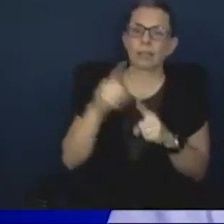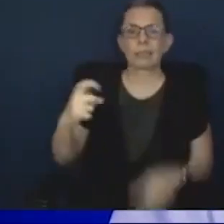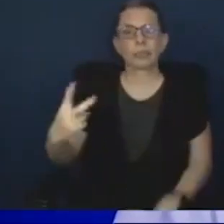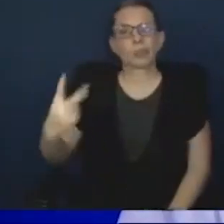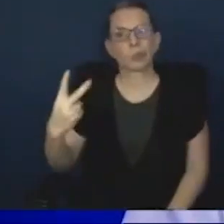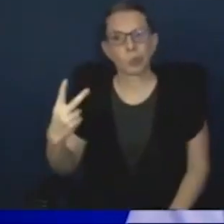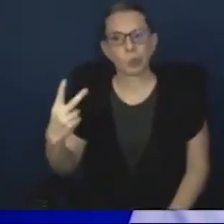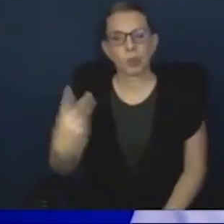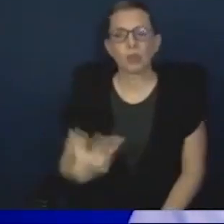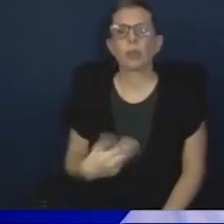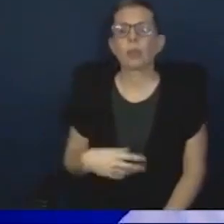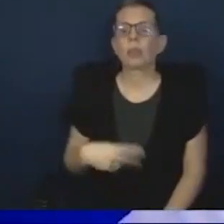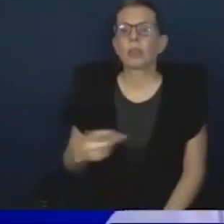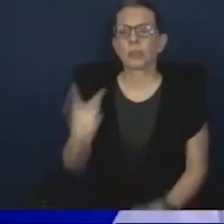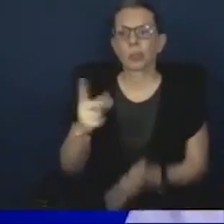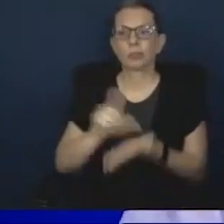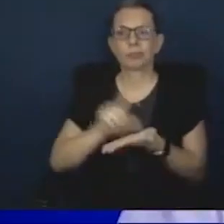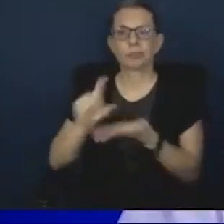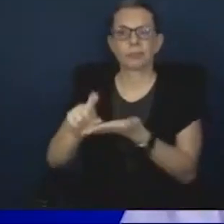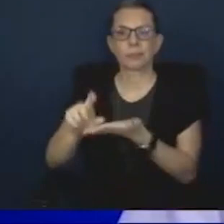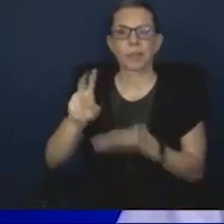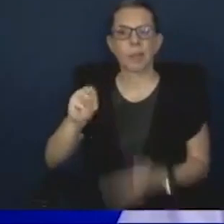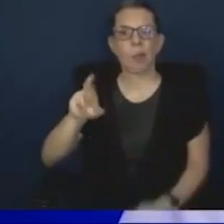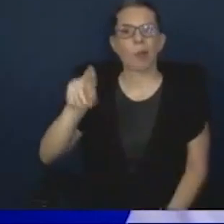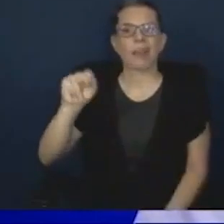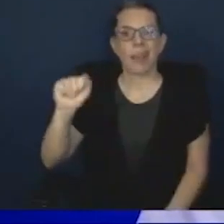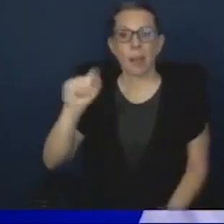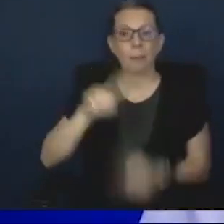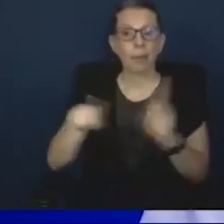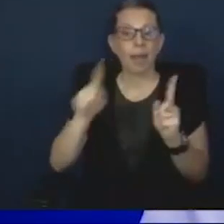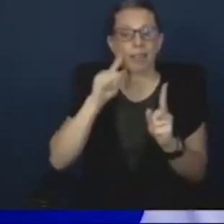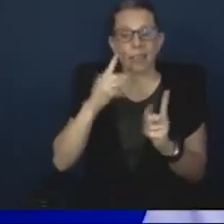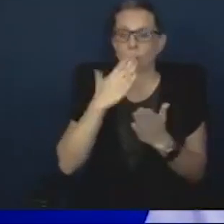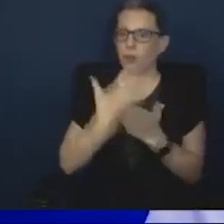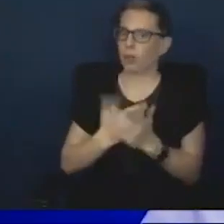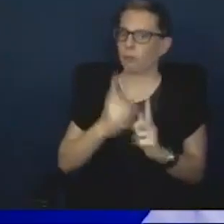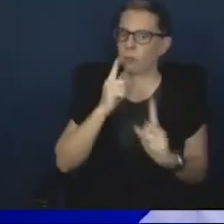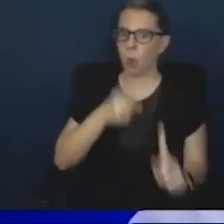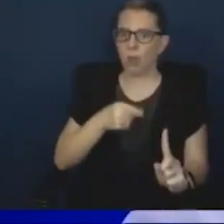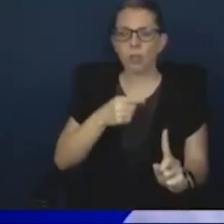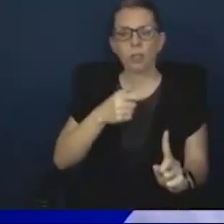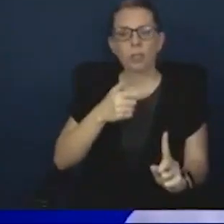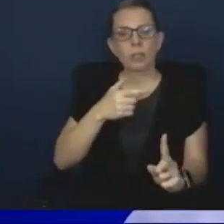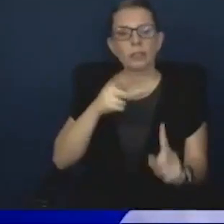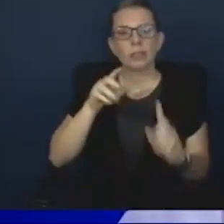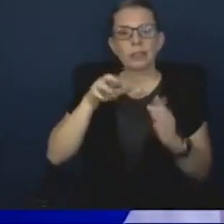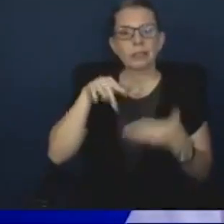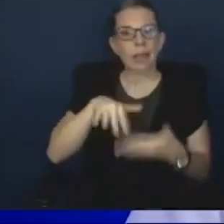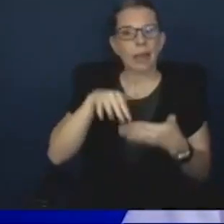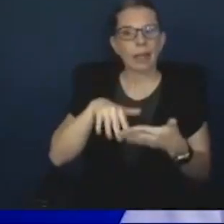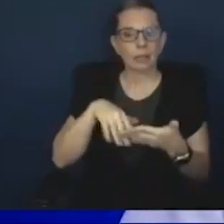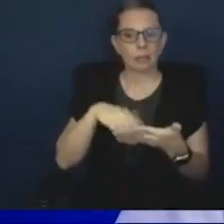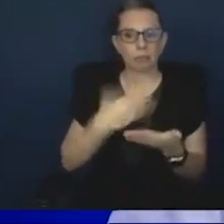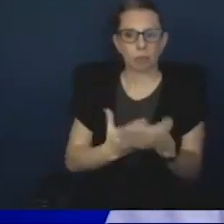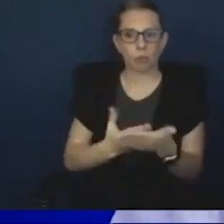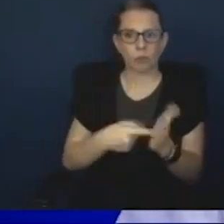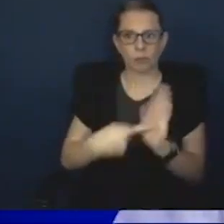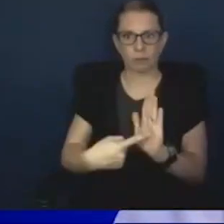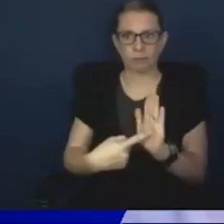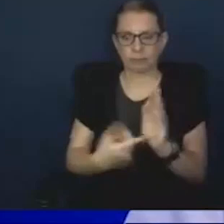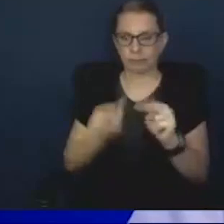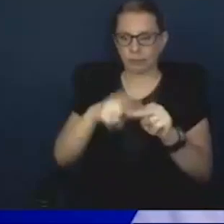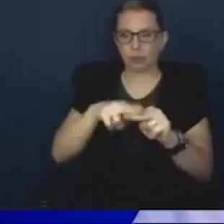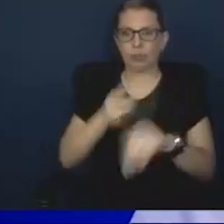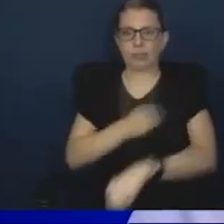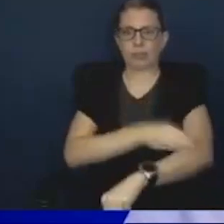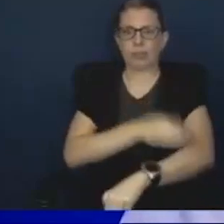two doses of that mRNA. But I think that's a great point, and we have very good studies showing increases in antibody levels, increase